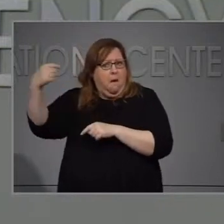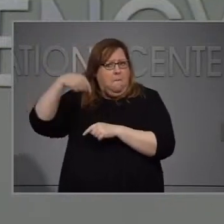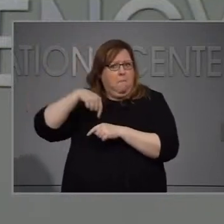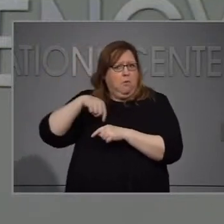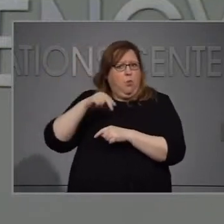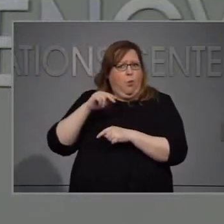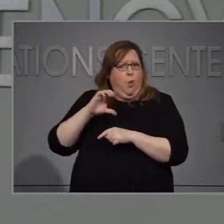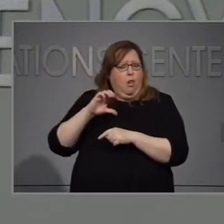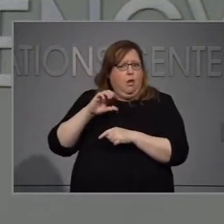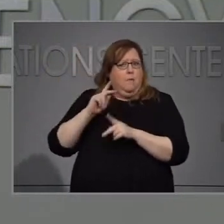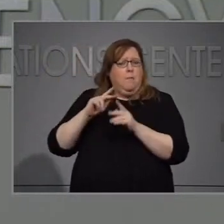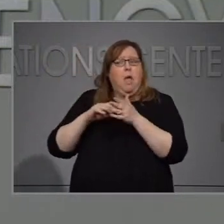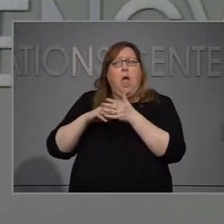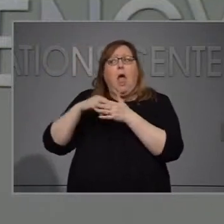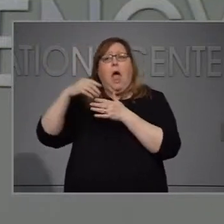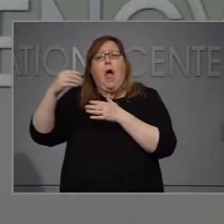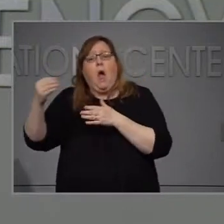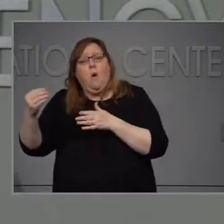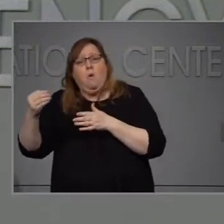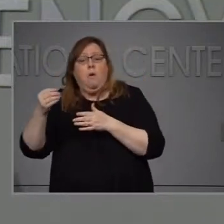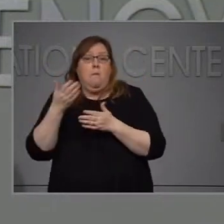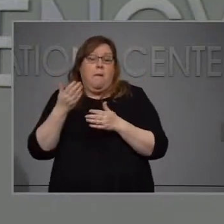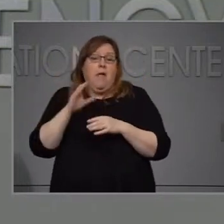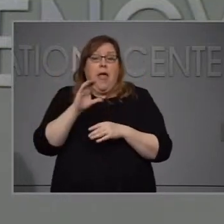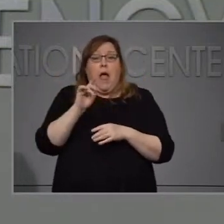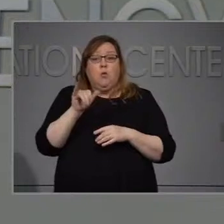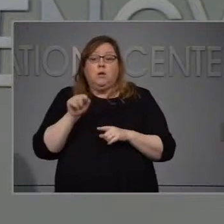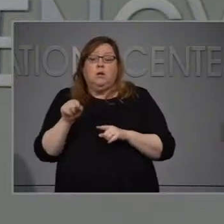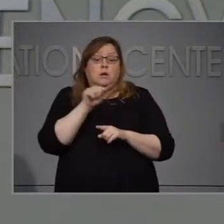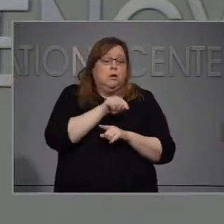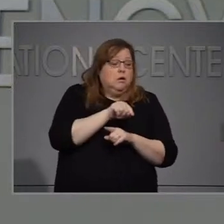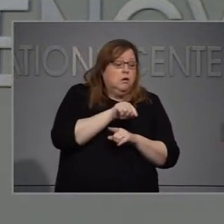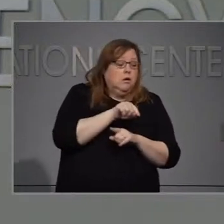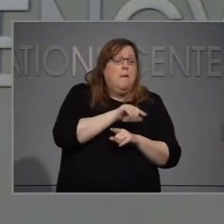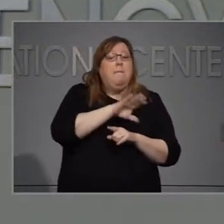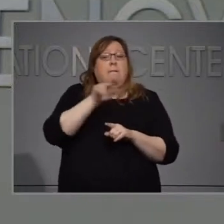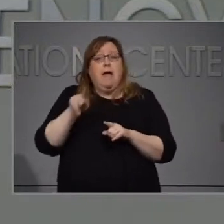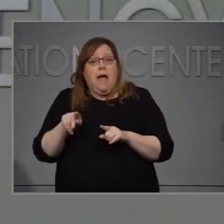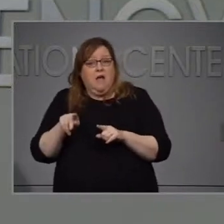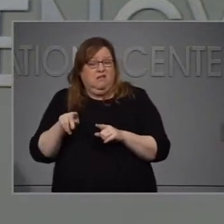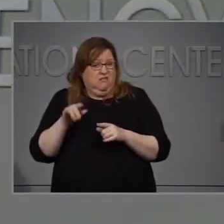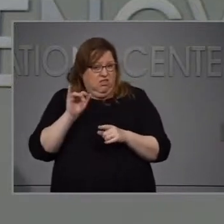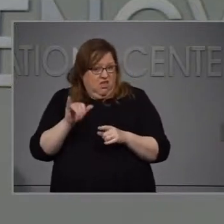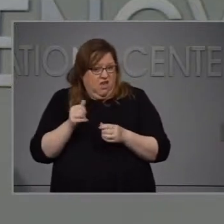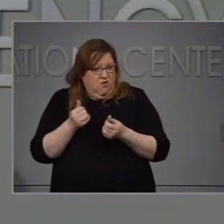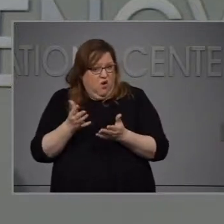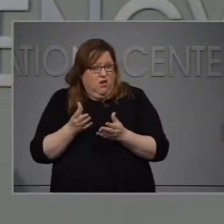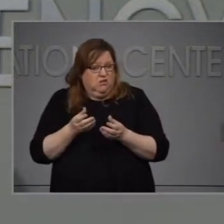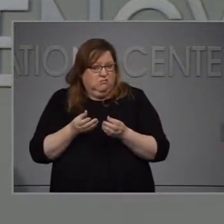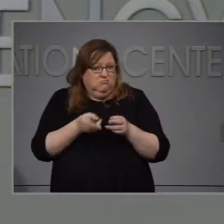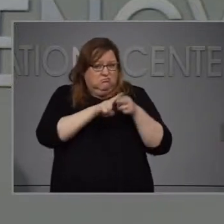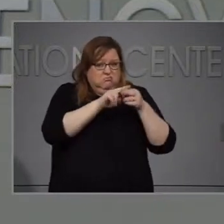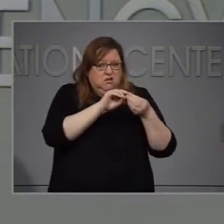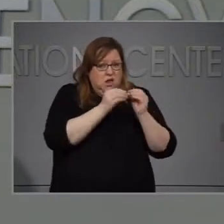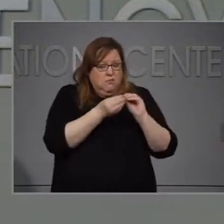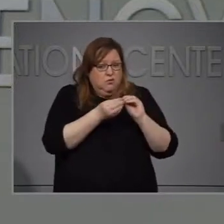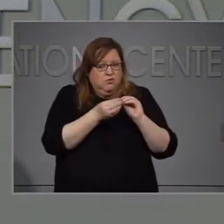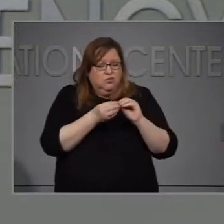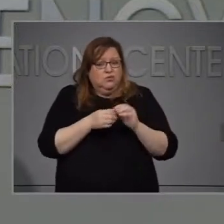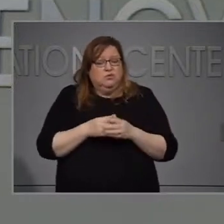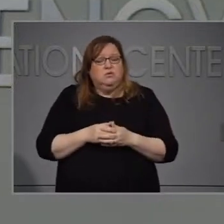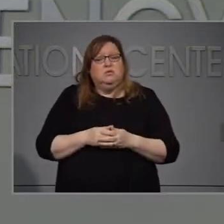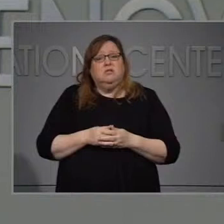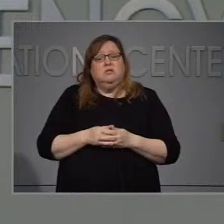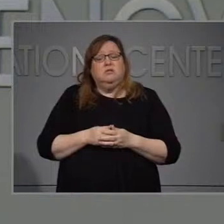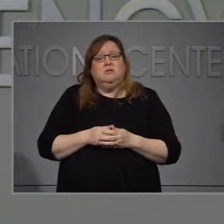or maybe out-of-county. In Western North Carolina, and you mentioned it looked like we're seeing most cases are linked to community spread.